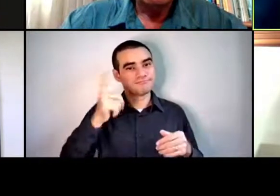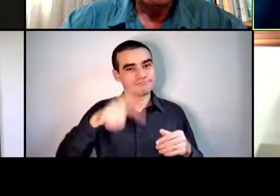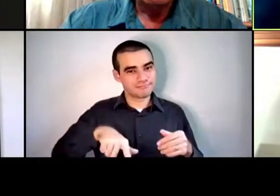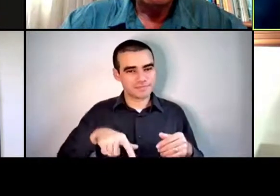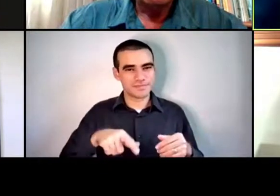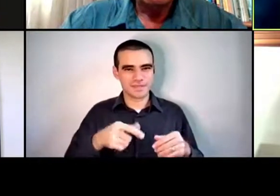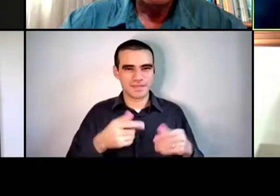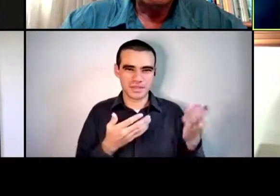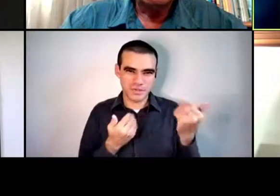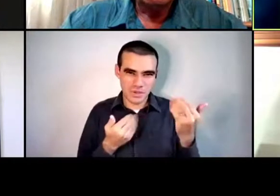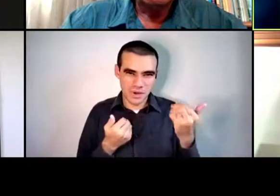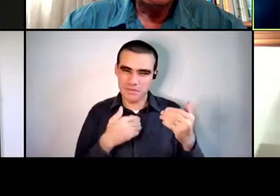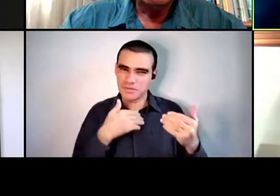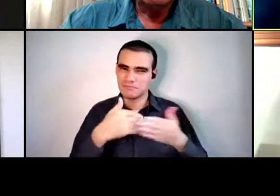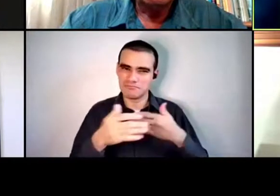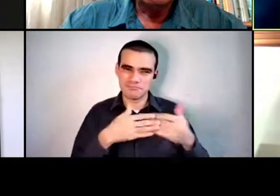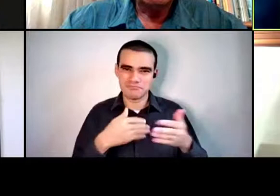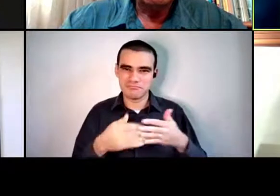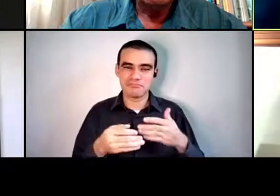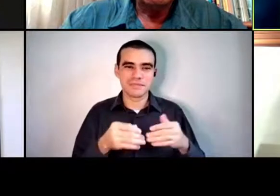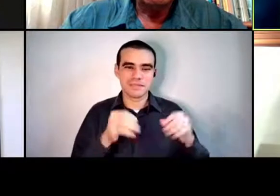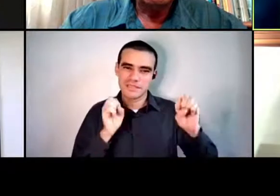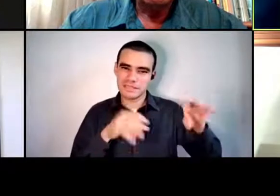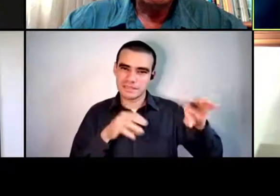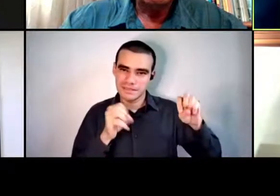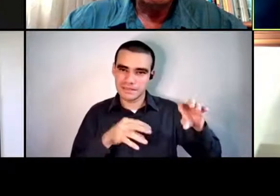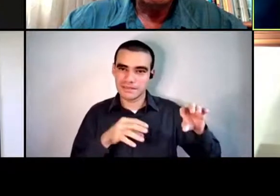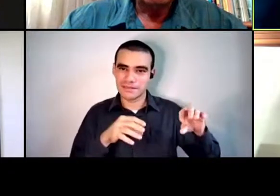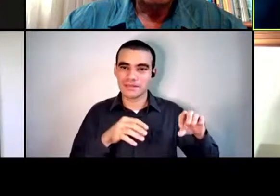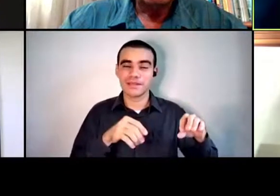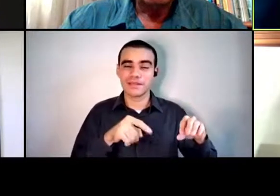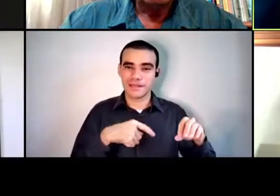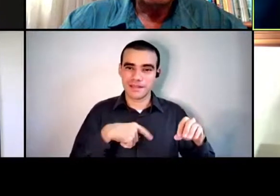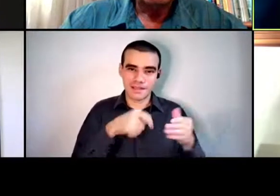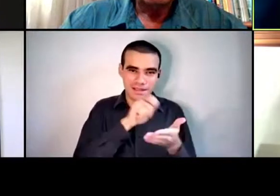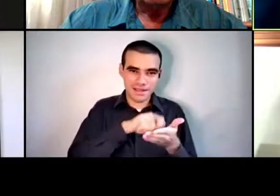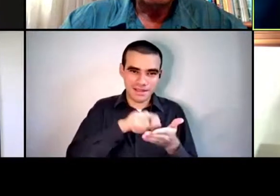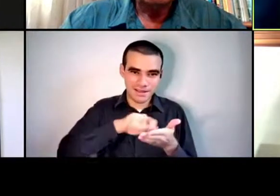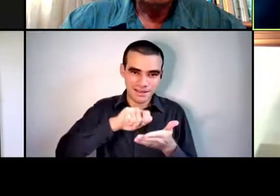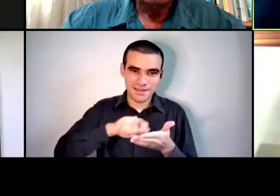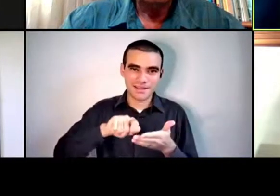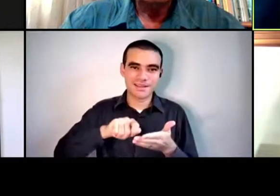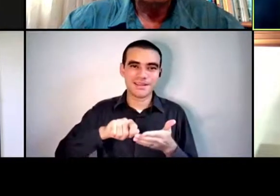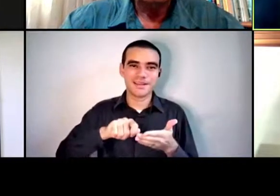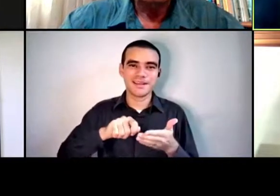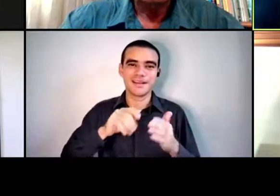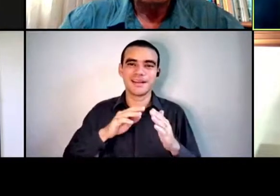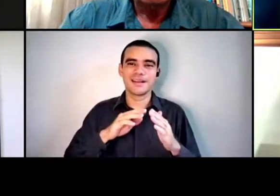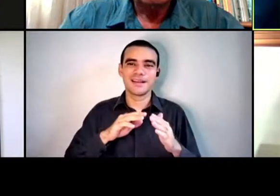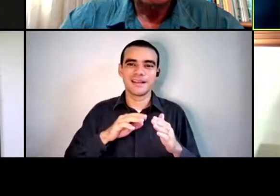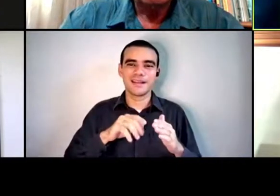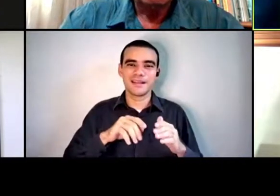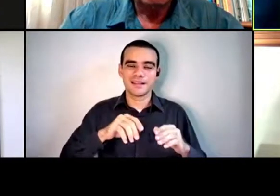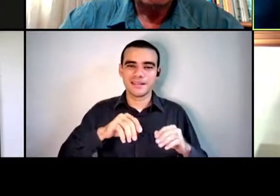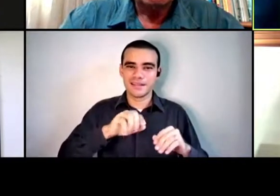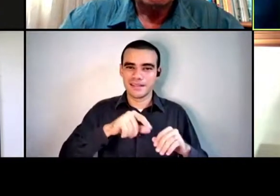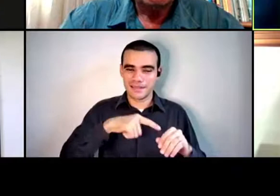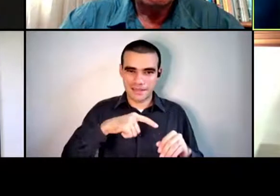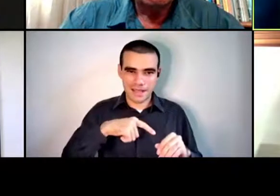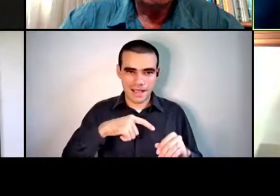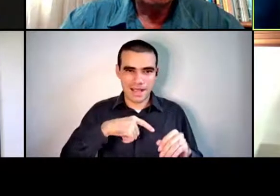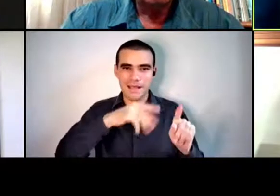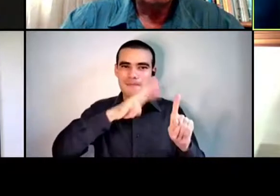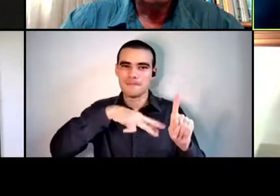in unimaginable places. When we have children in different ages to be taught in the same